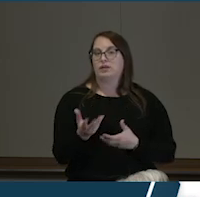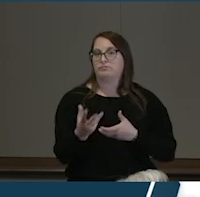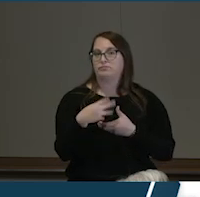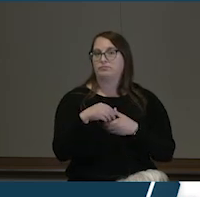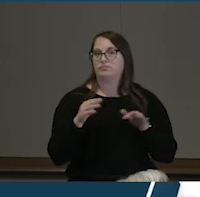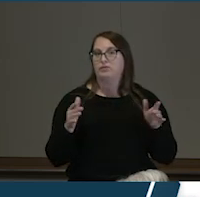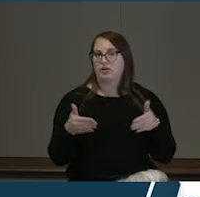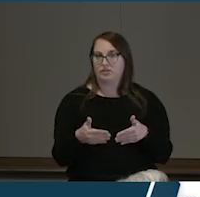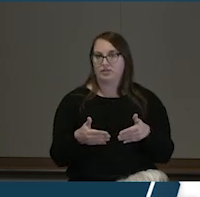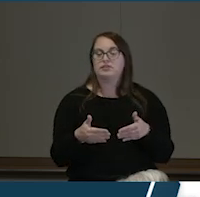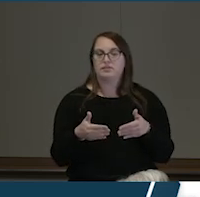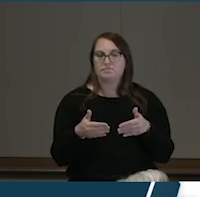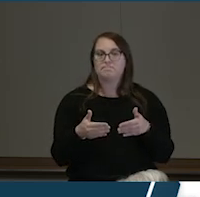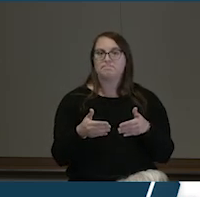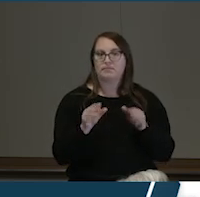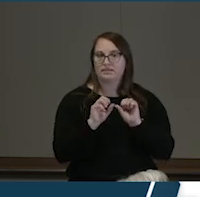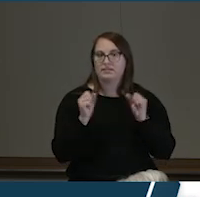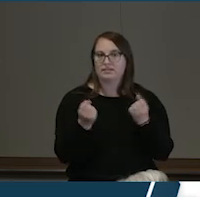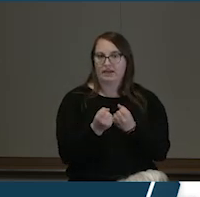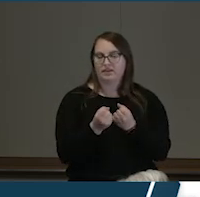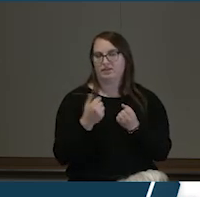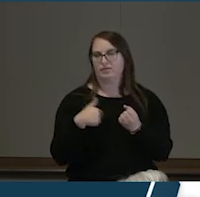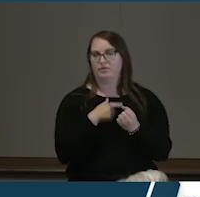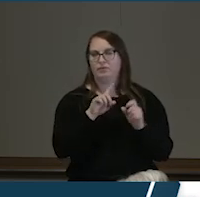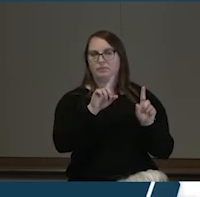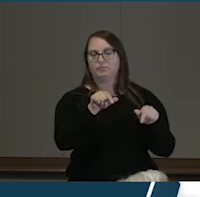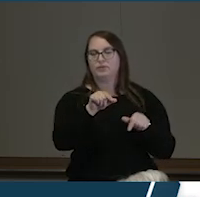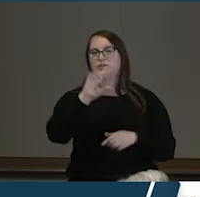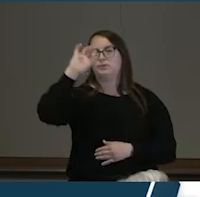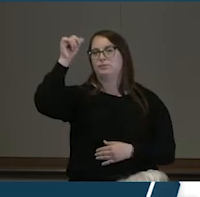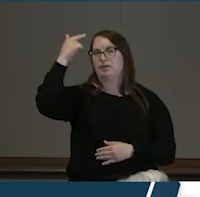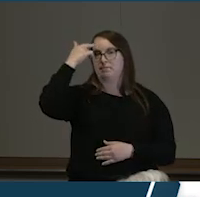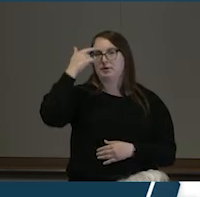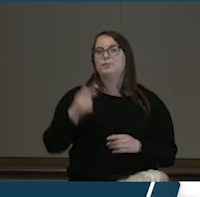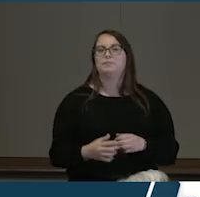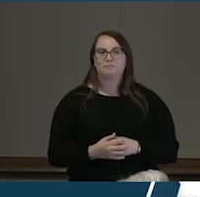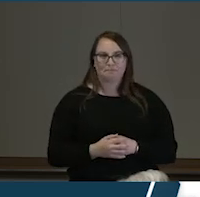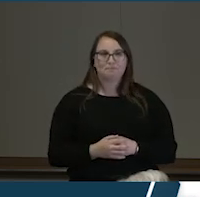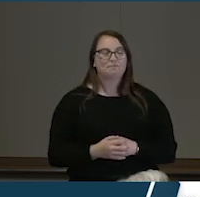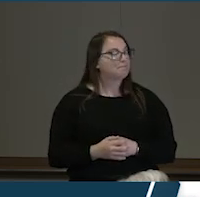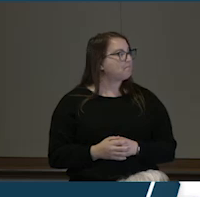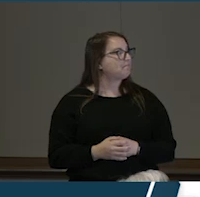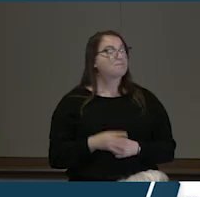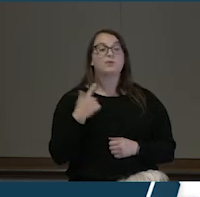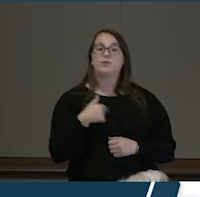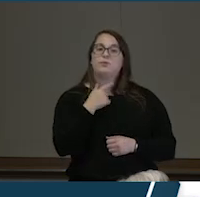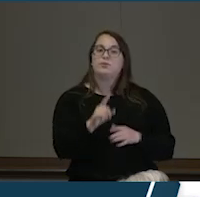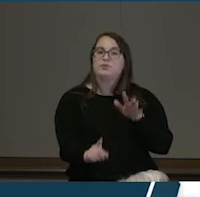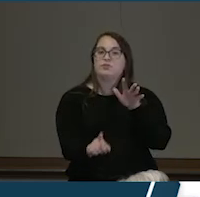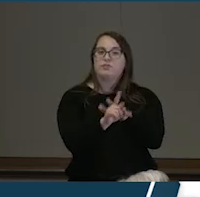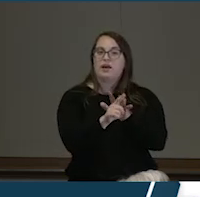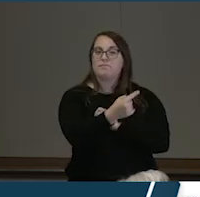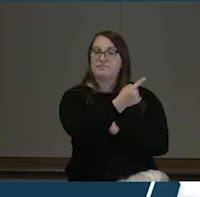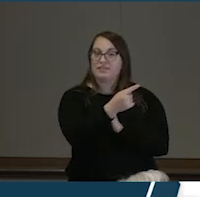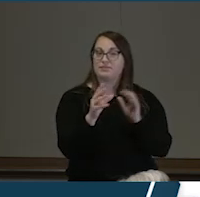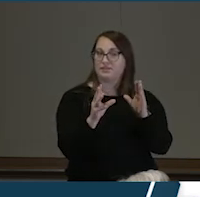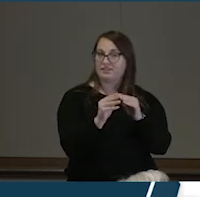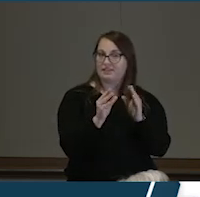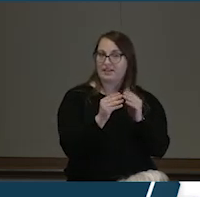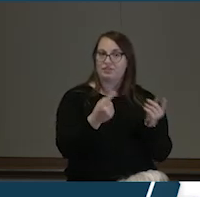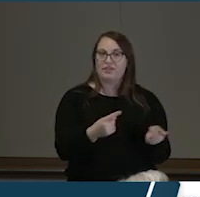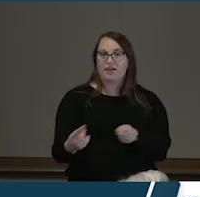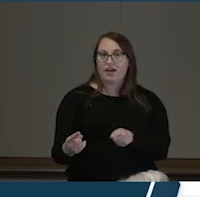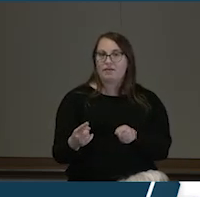Day at the Capitol. And we showed up, this was this session, so a bunch of us showed up there, and we all